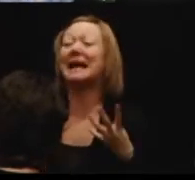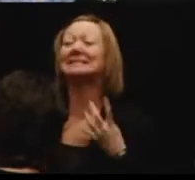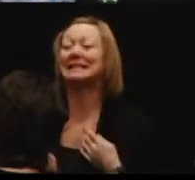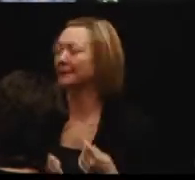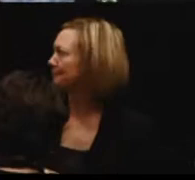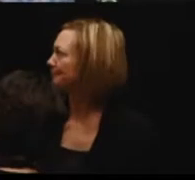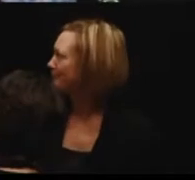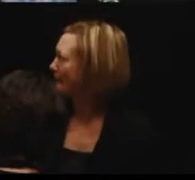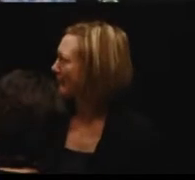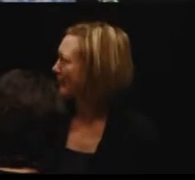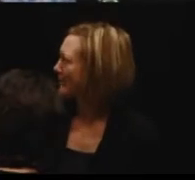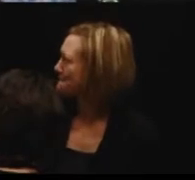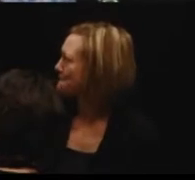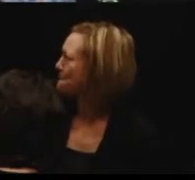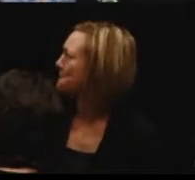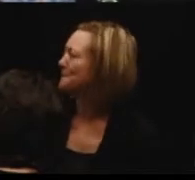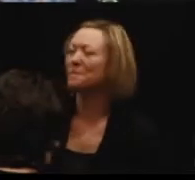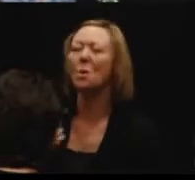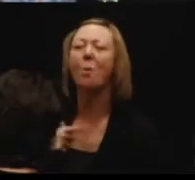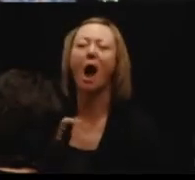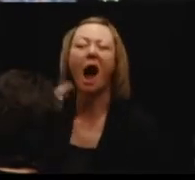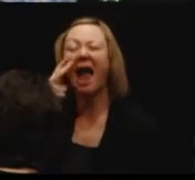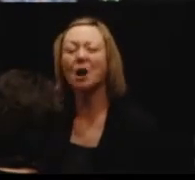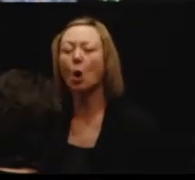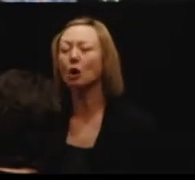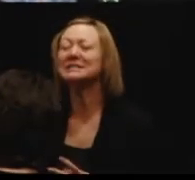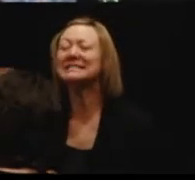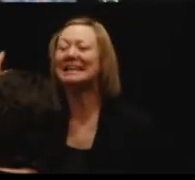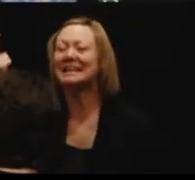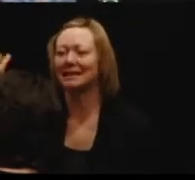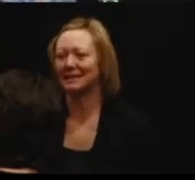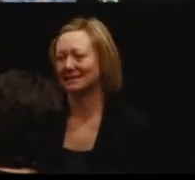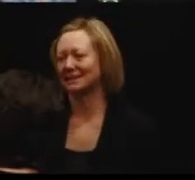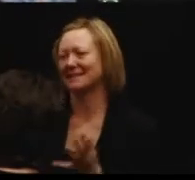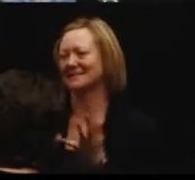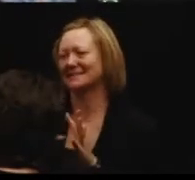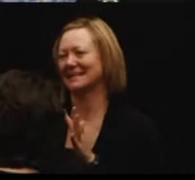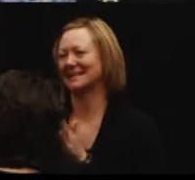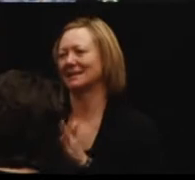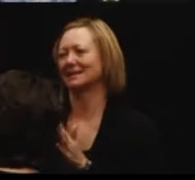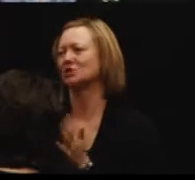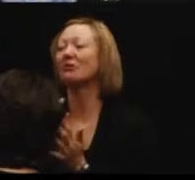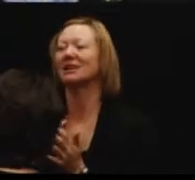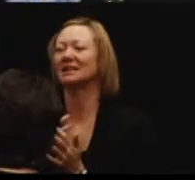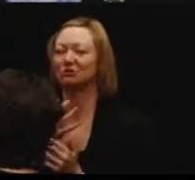looked, I looked at this on Seek yesterday. Sorry to TradeMe.